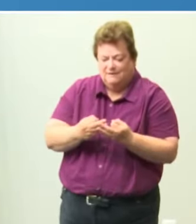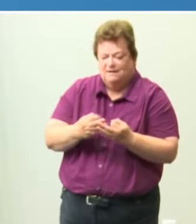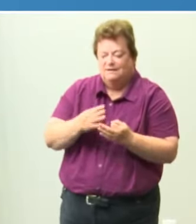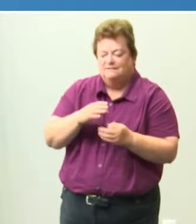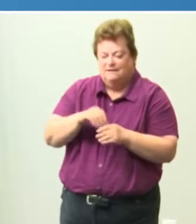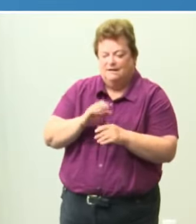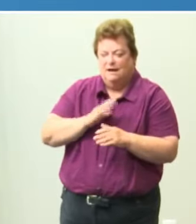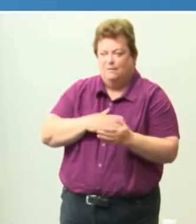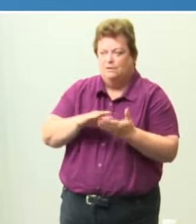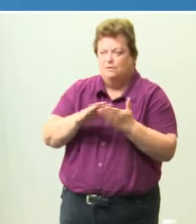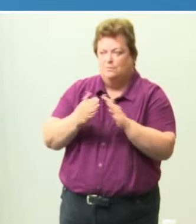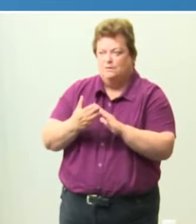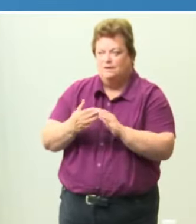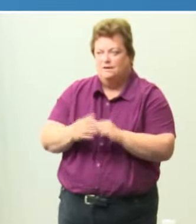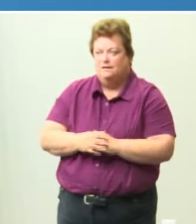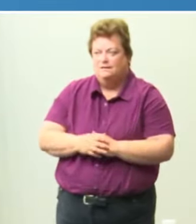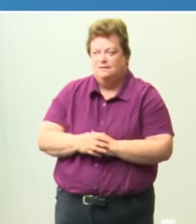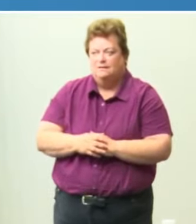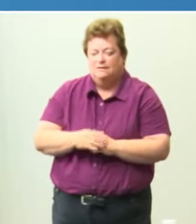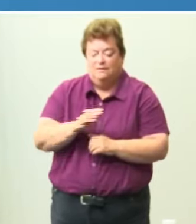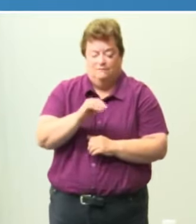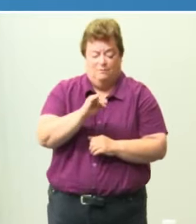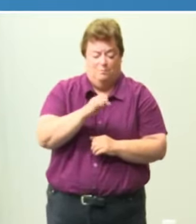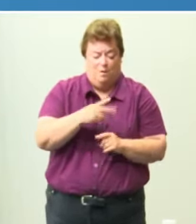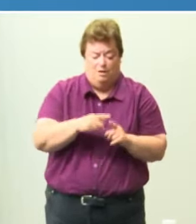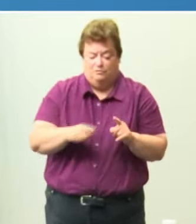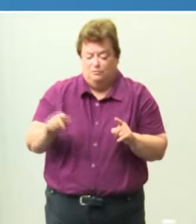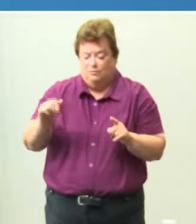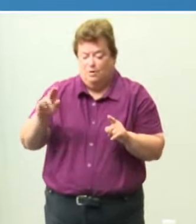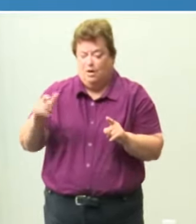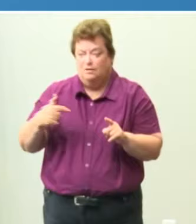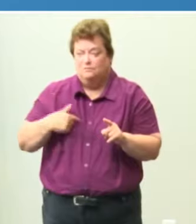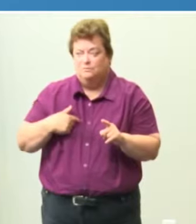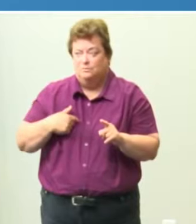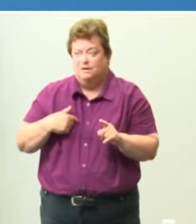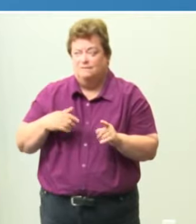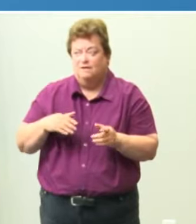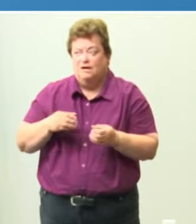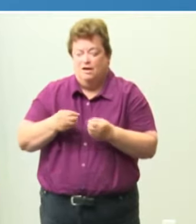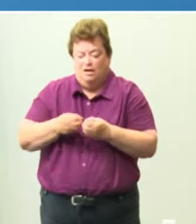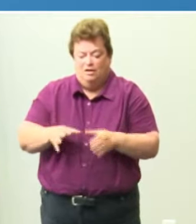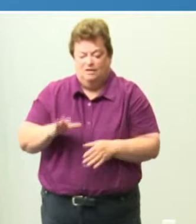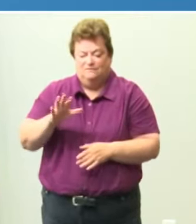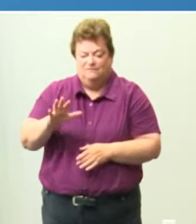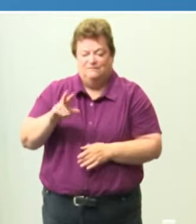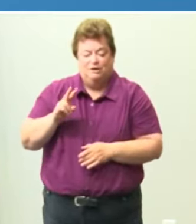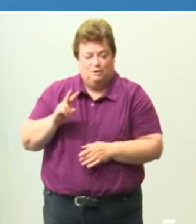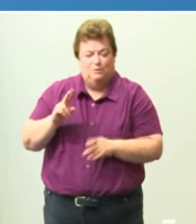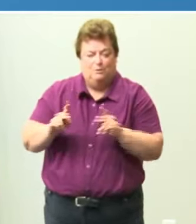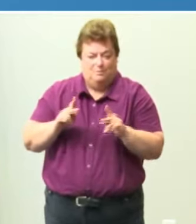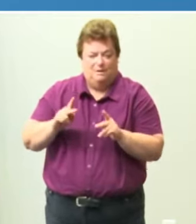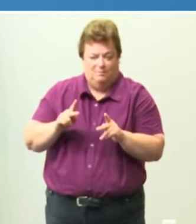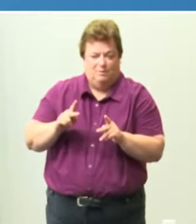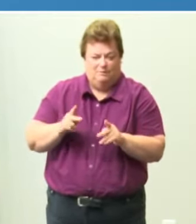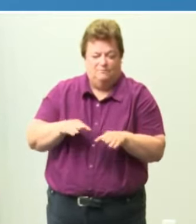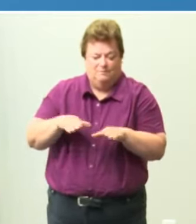our community. From March through August, we have lost 52 community members to